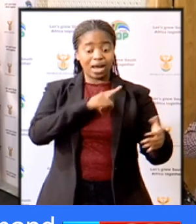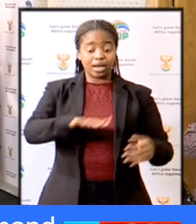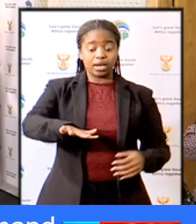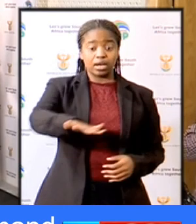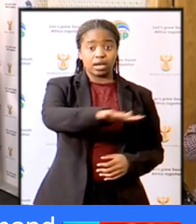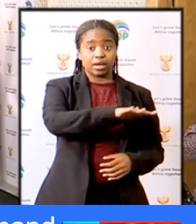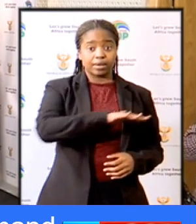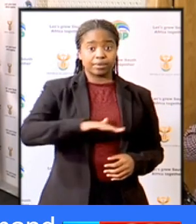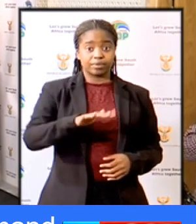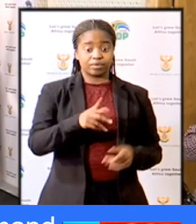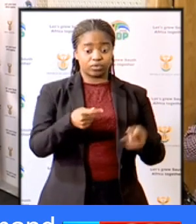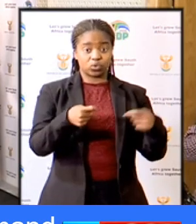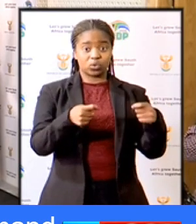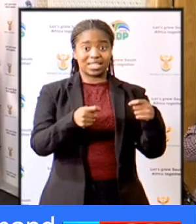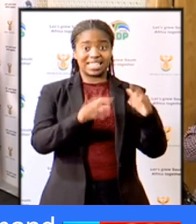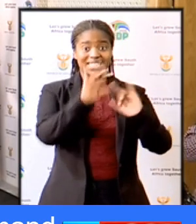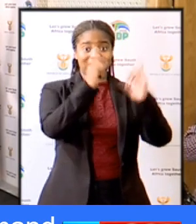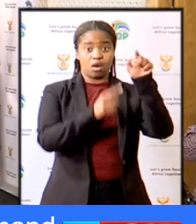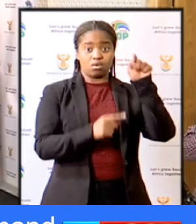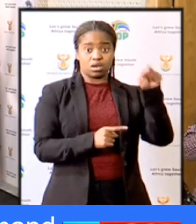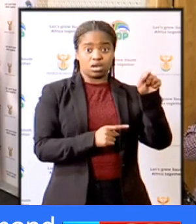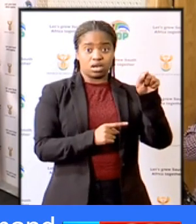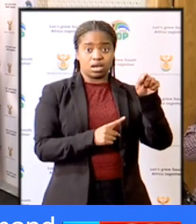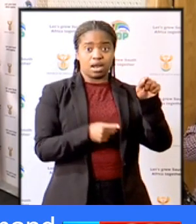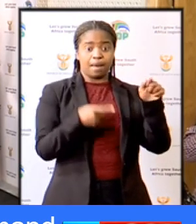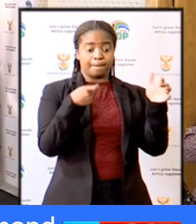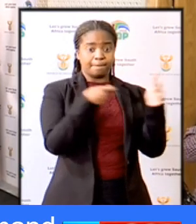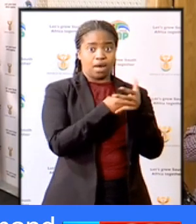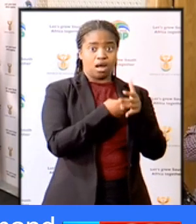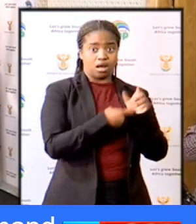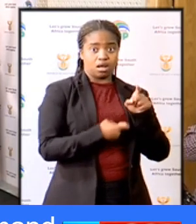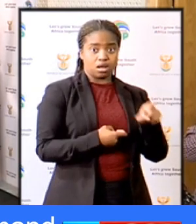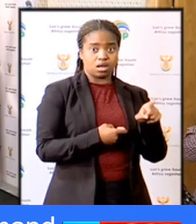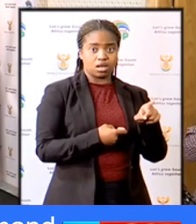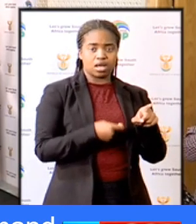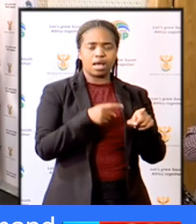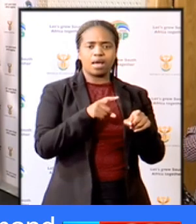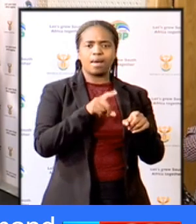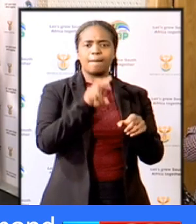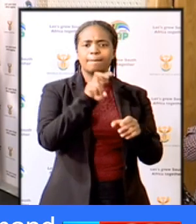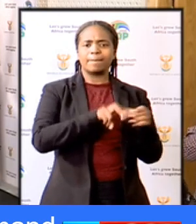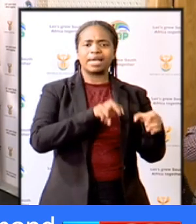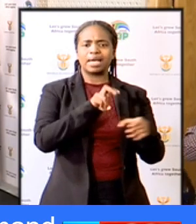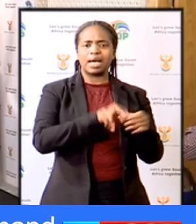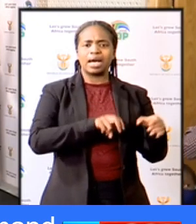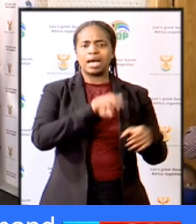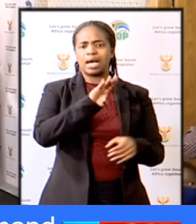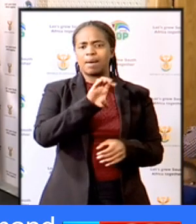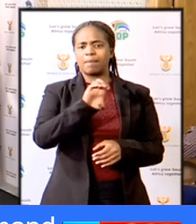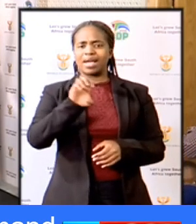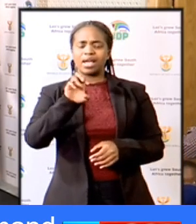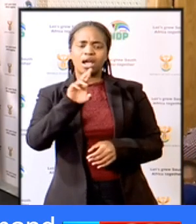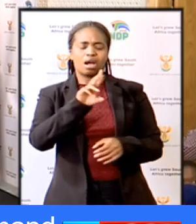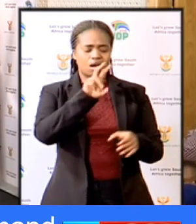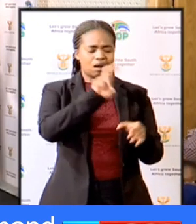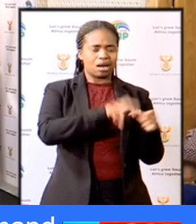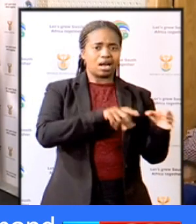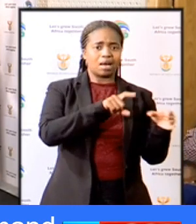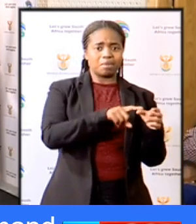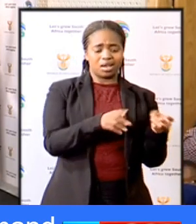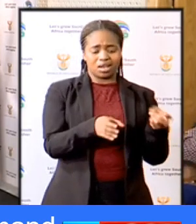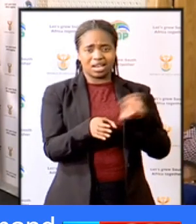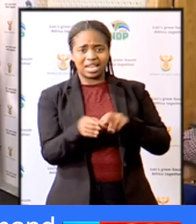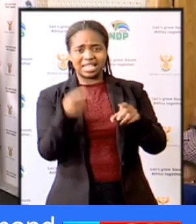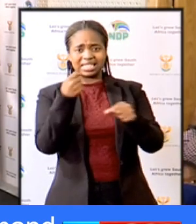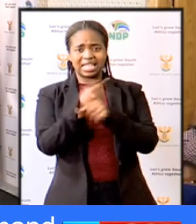a bottle store is in town, that person might want to, if that person wants to buy a beer, the person will have to take a taxi